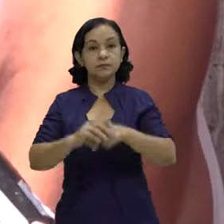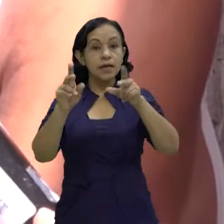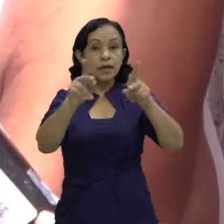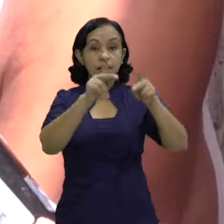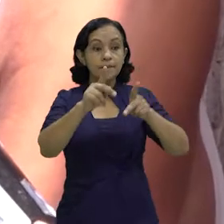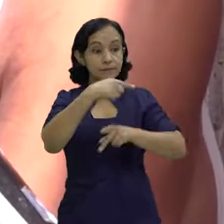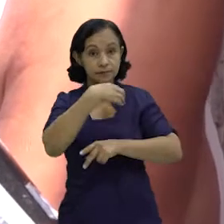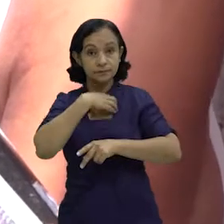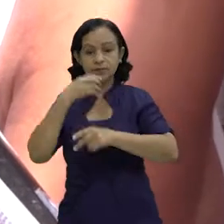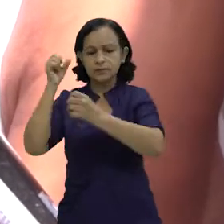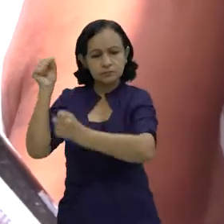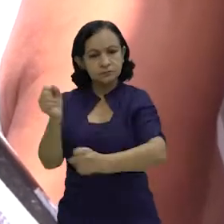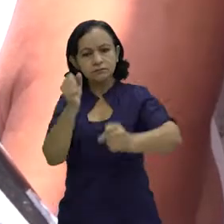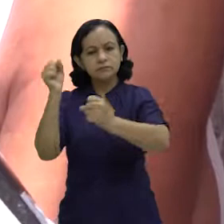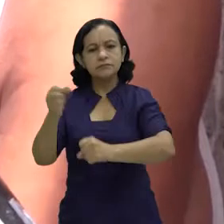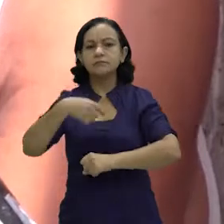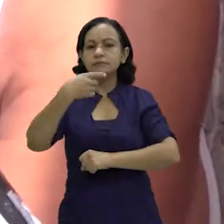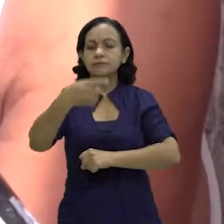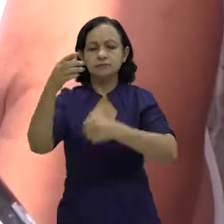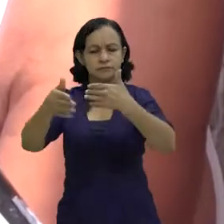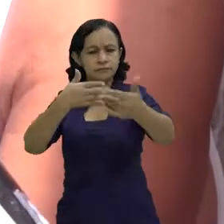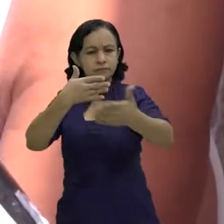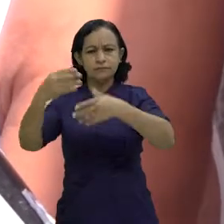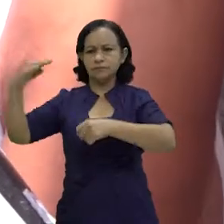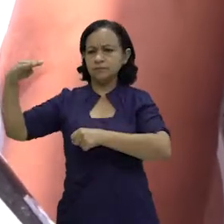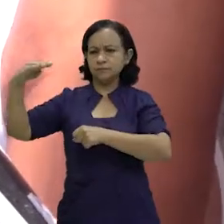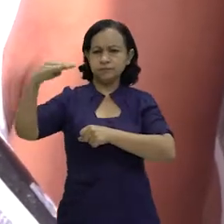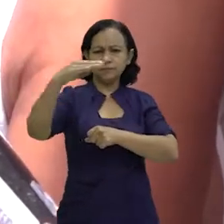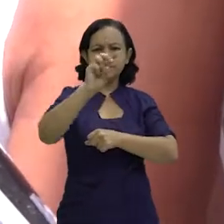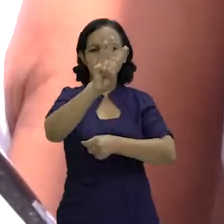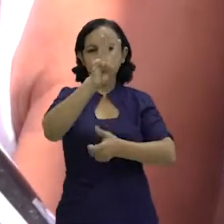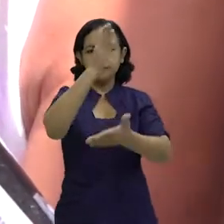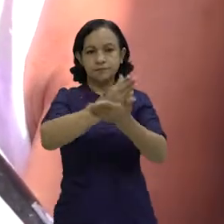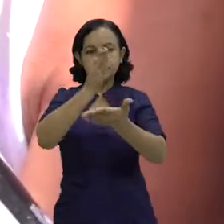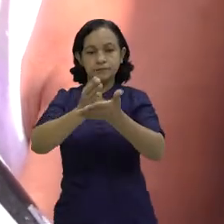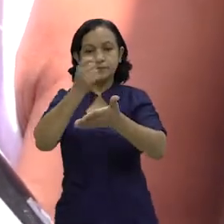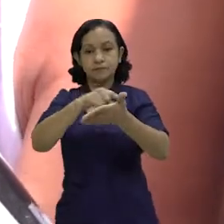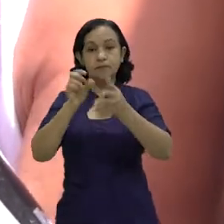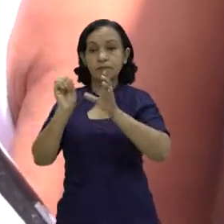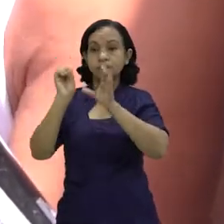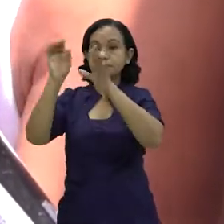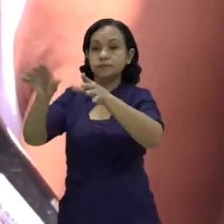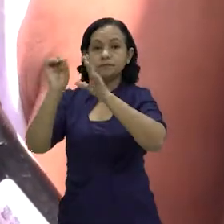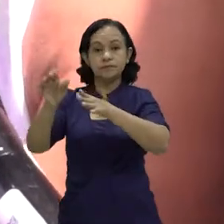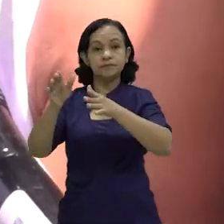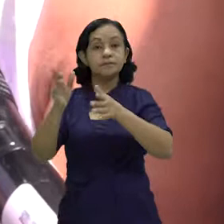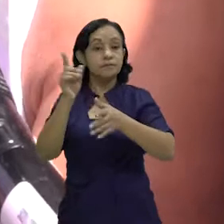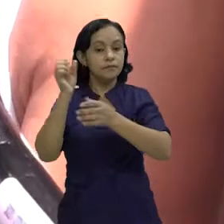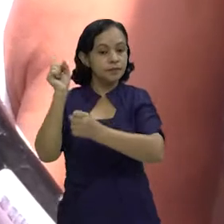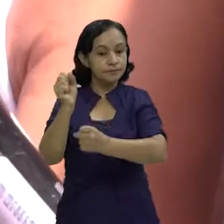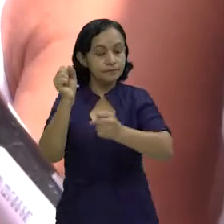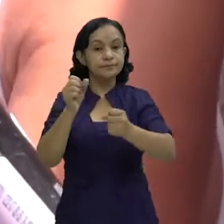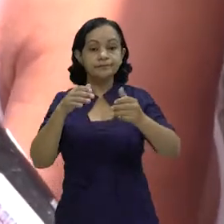The majority of us here are almost daily, depending on how the garbage passes three weeks a week, but for the rest of us, we don't to